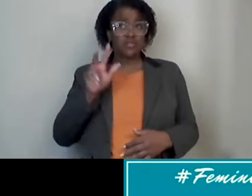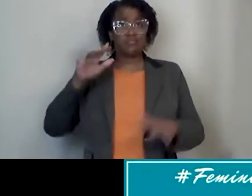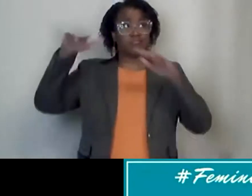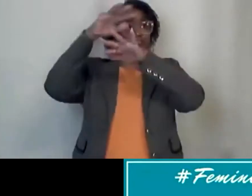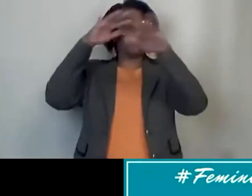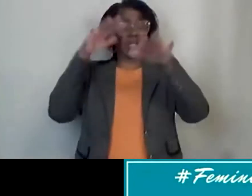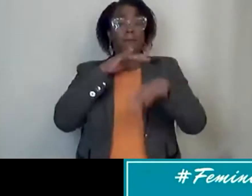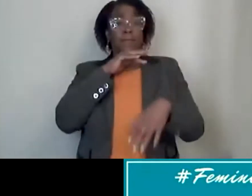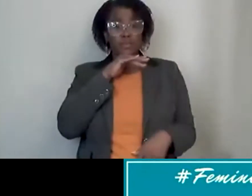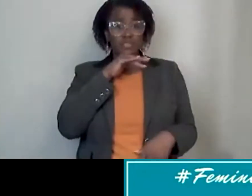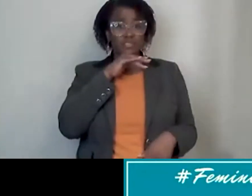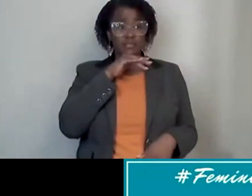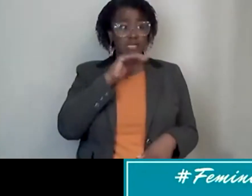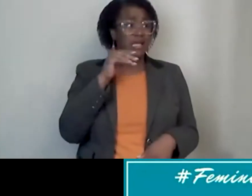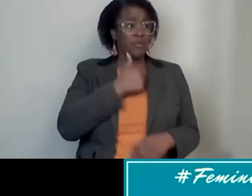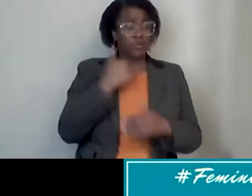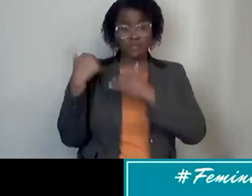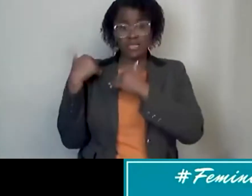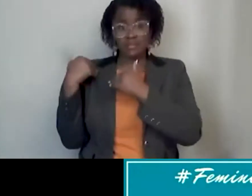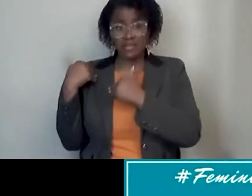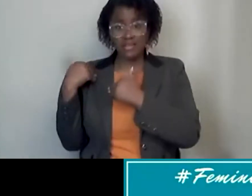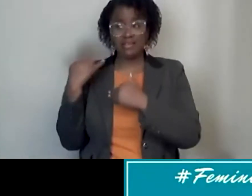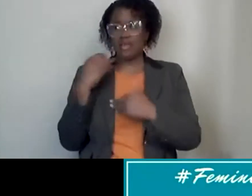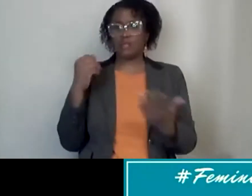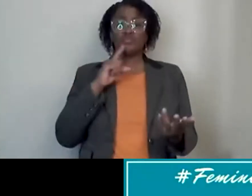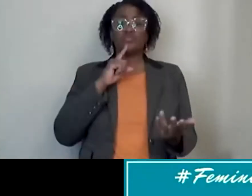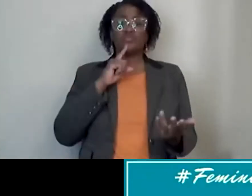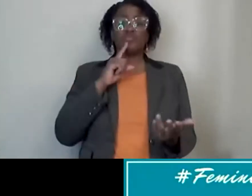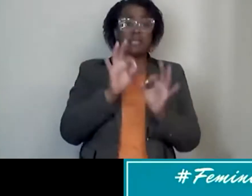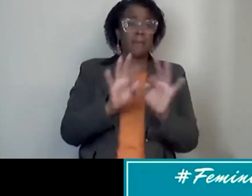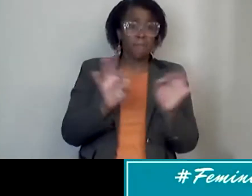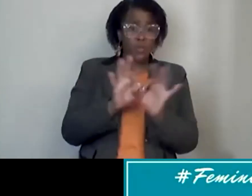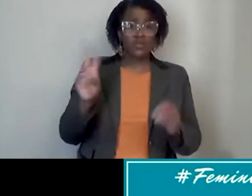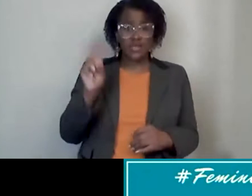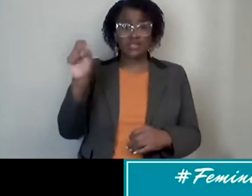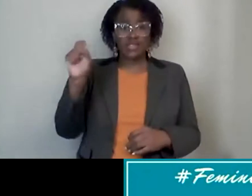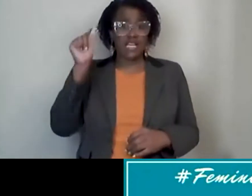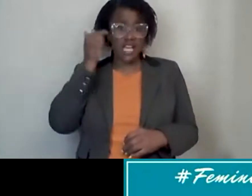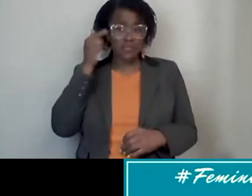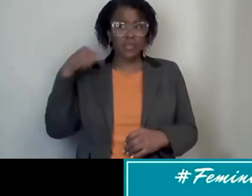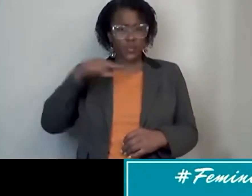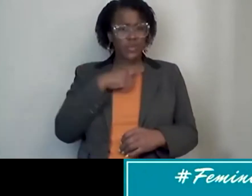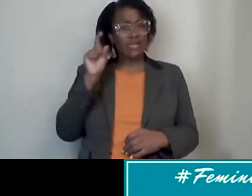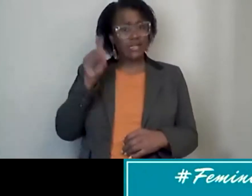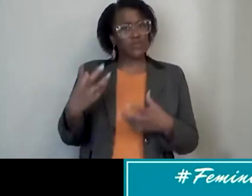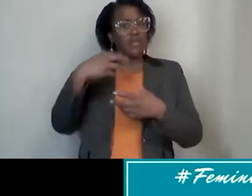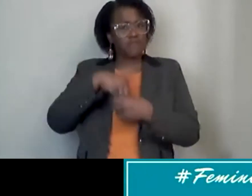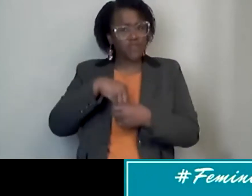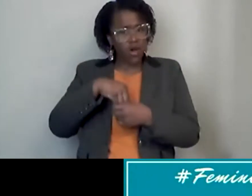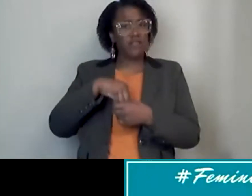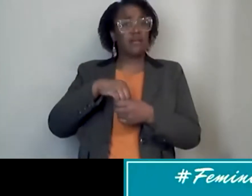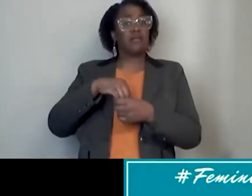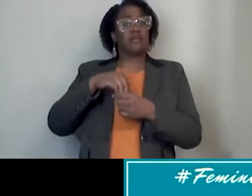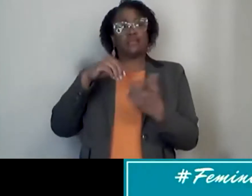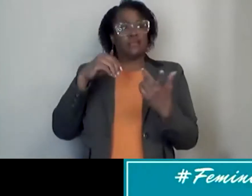the responsibility and the imperative of the United States government to participate in climate